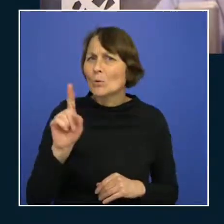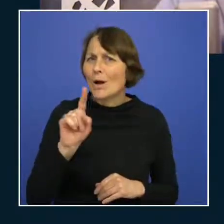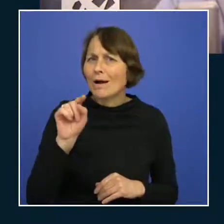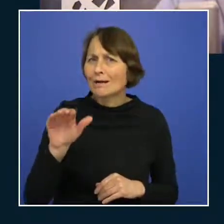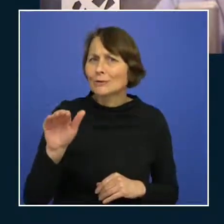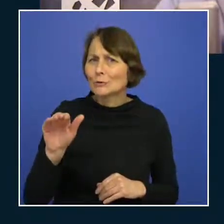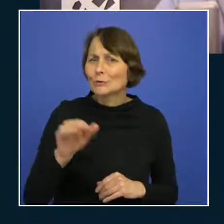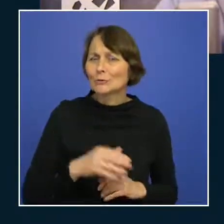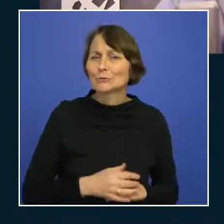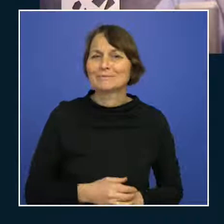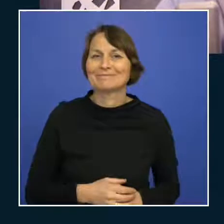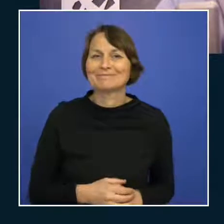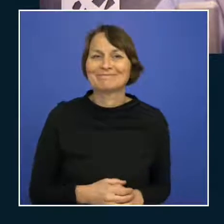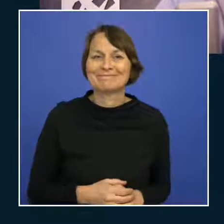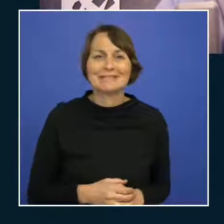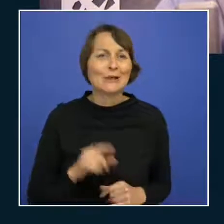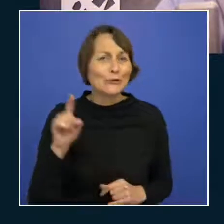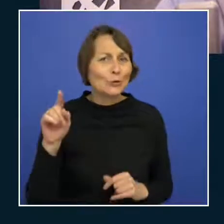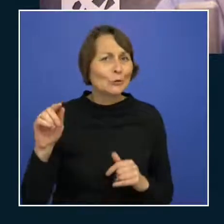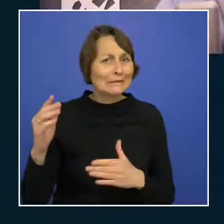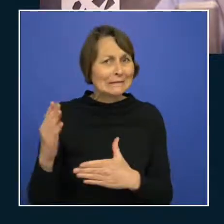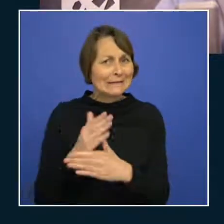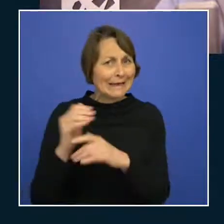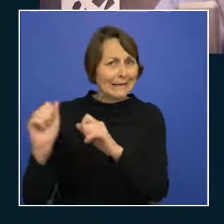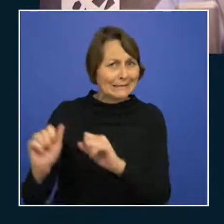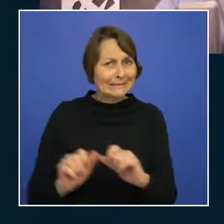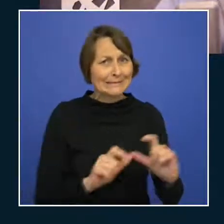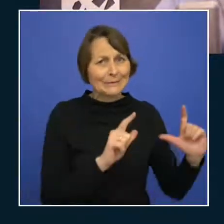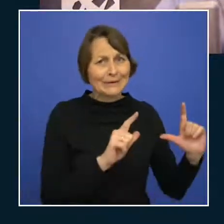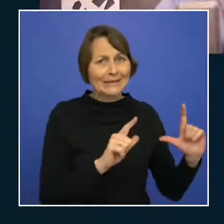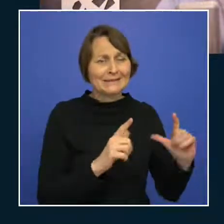Should probably share his screen.